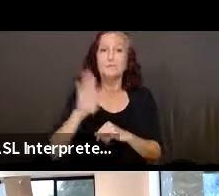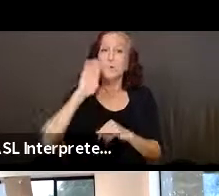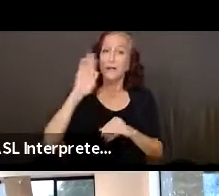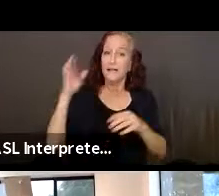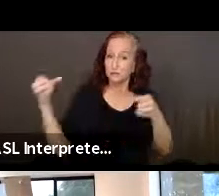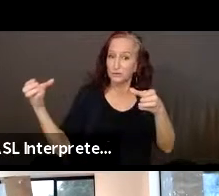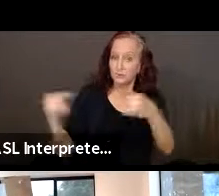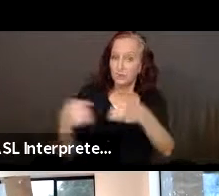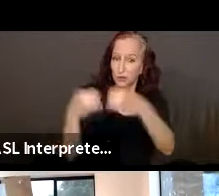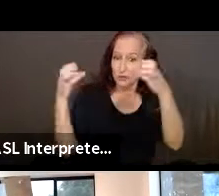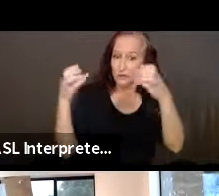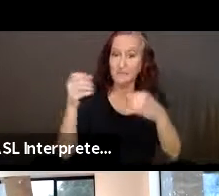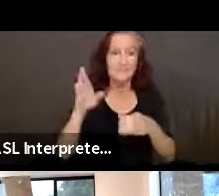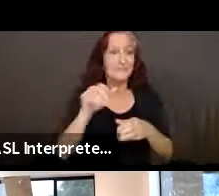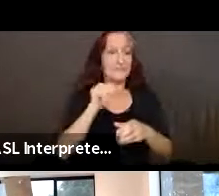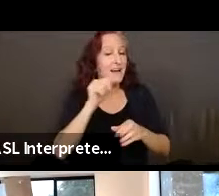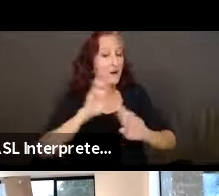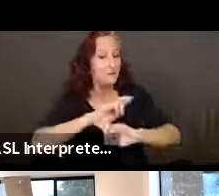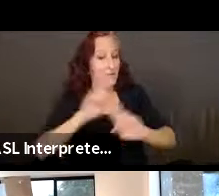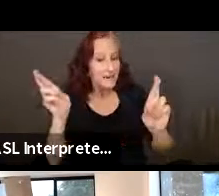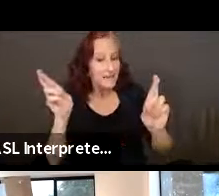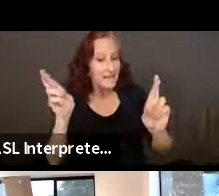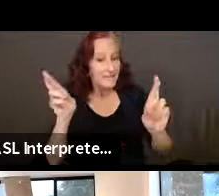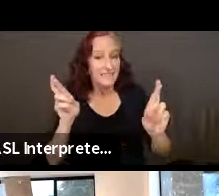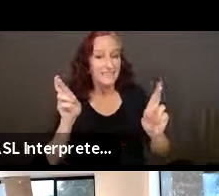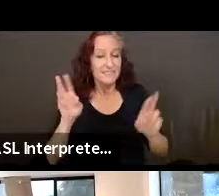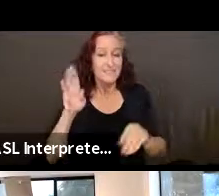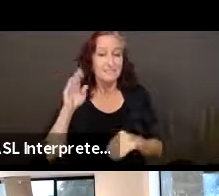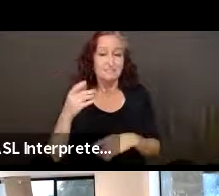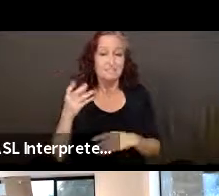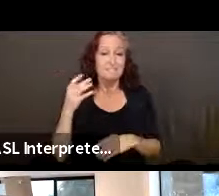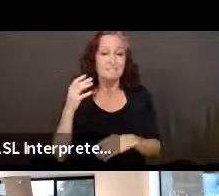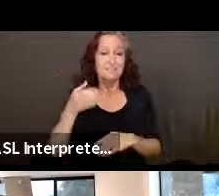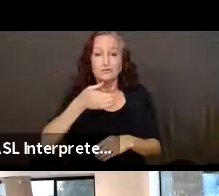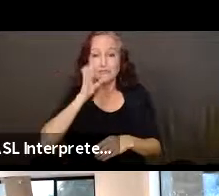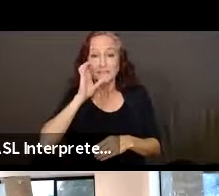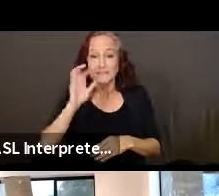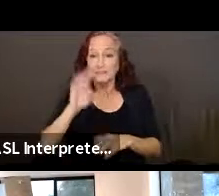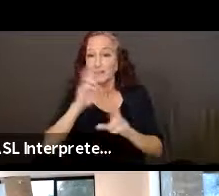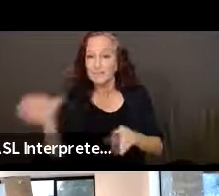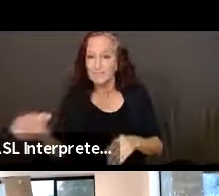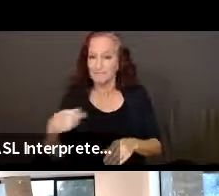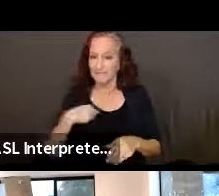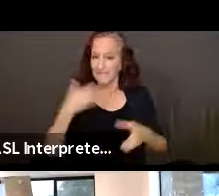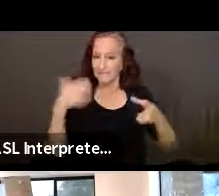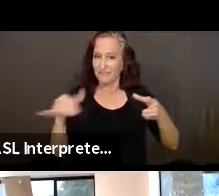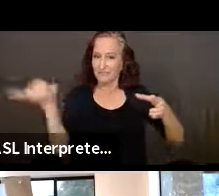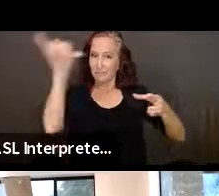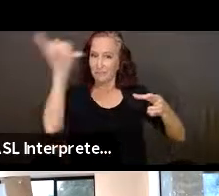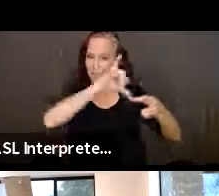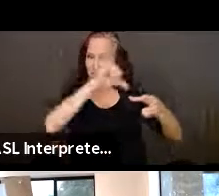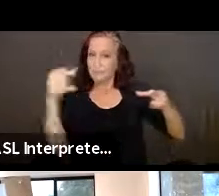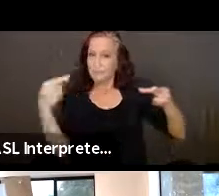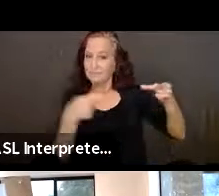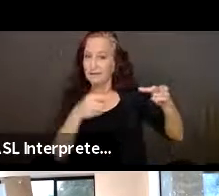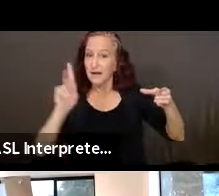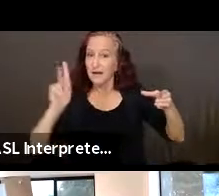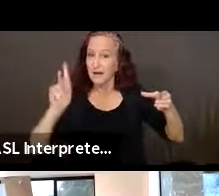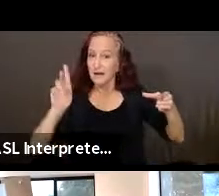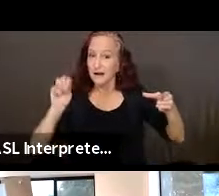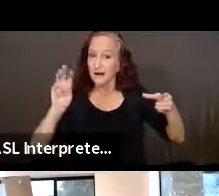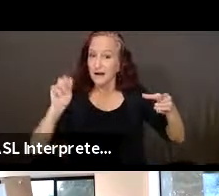already have a beverage of choice near you, I pre-poured my kombucha in a wine glass,